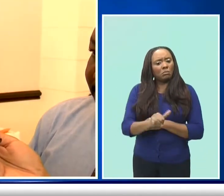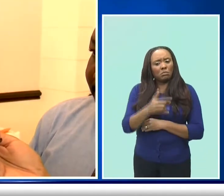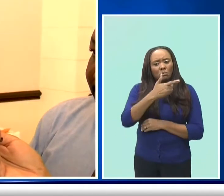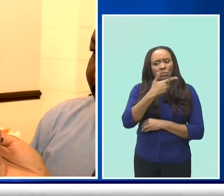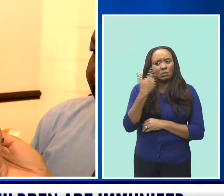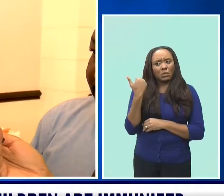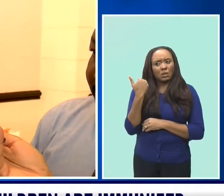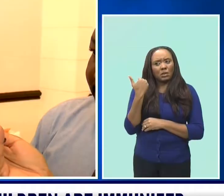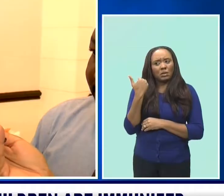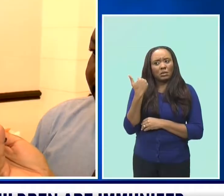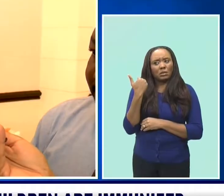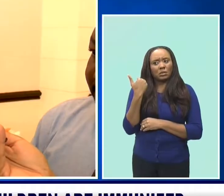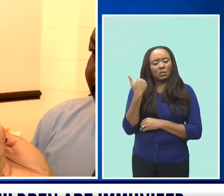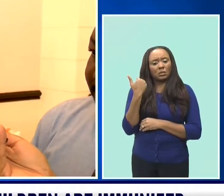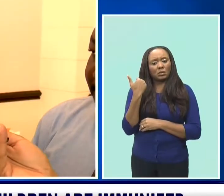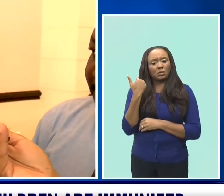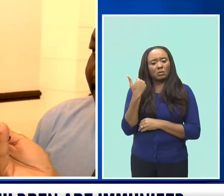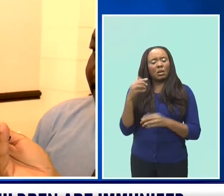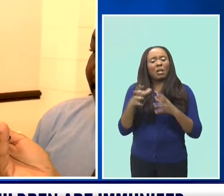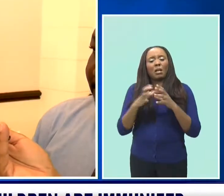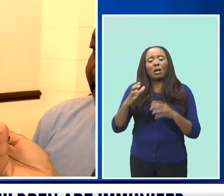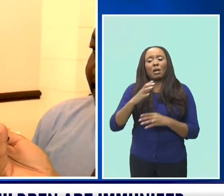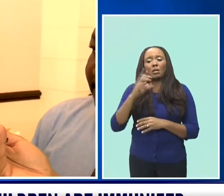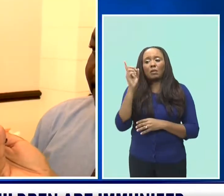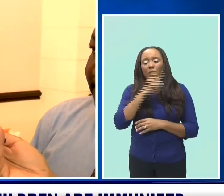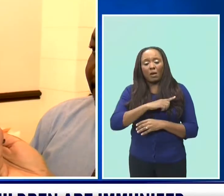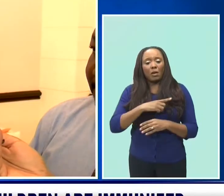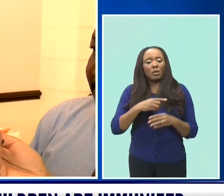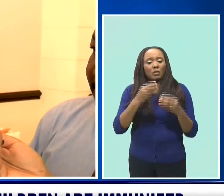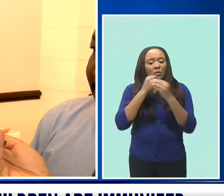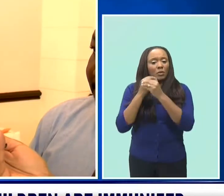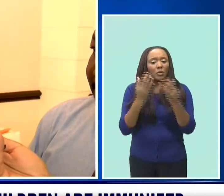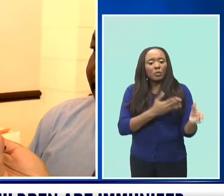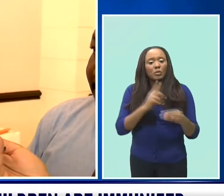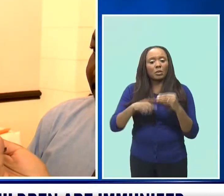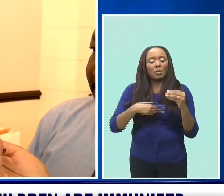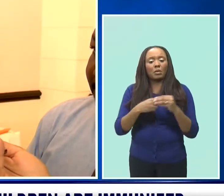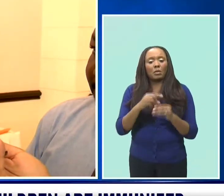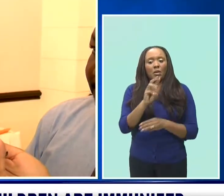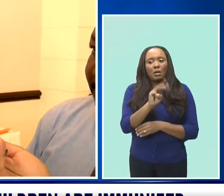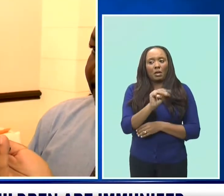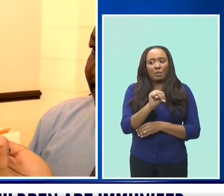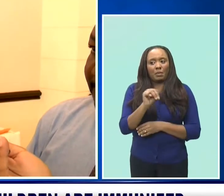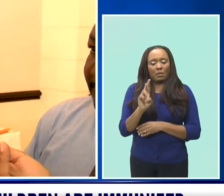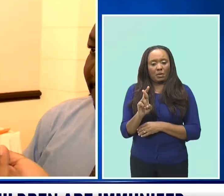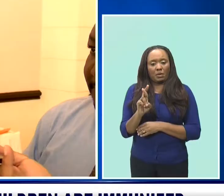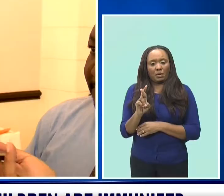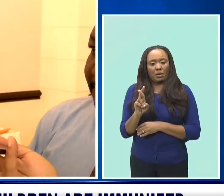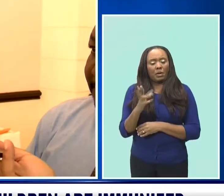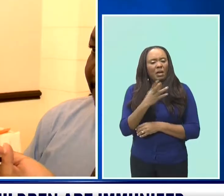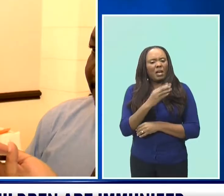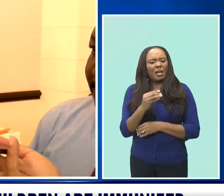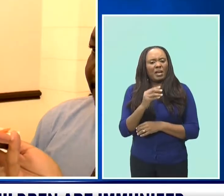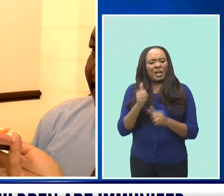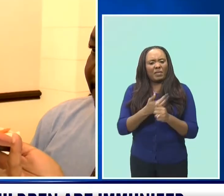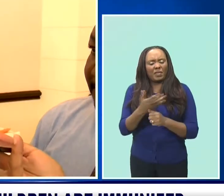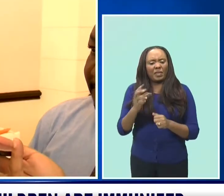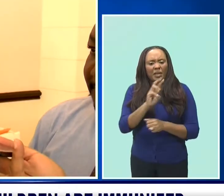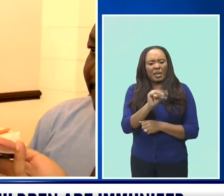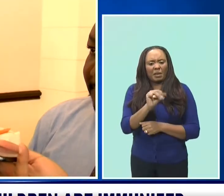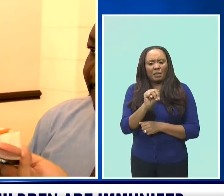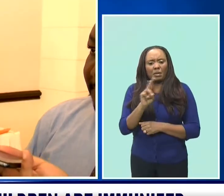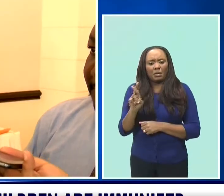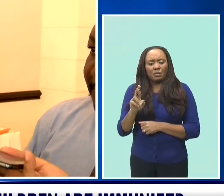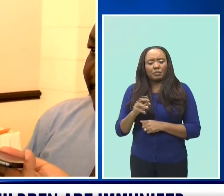lot of fake news in the press with respect to MMR and what it's associated with. These are